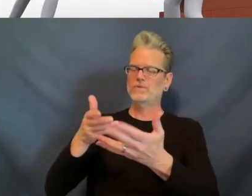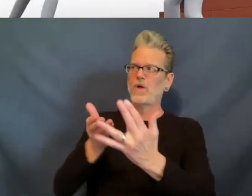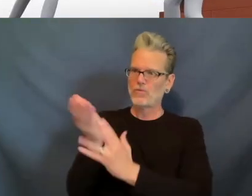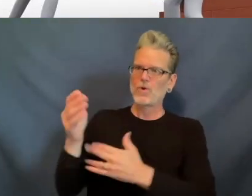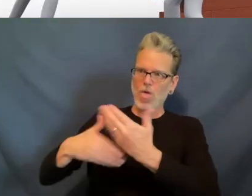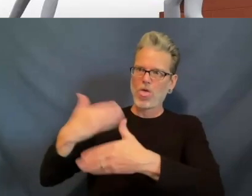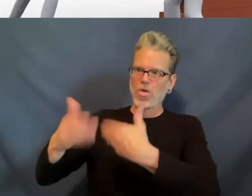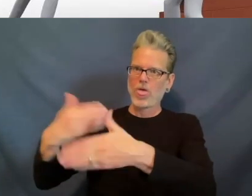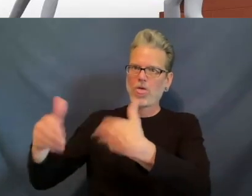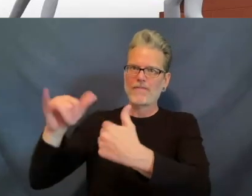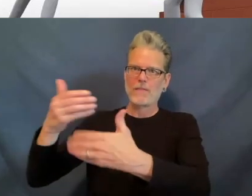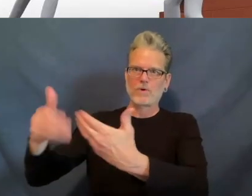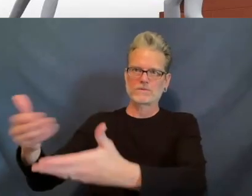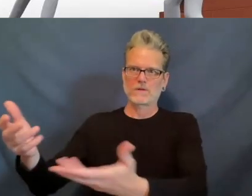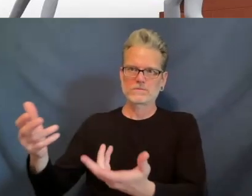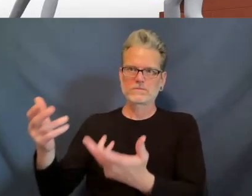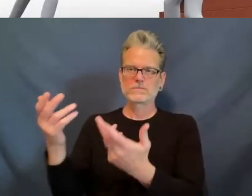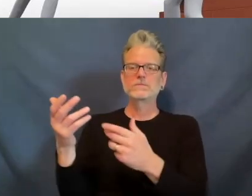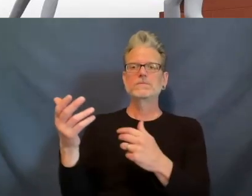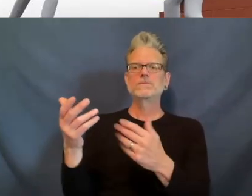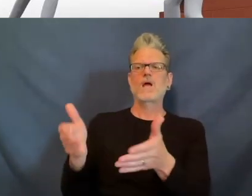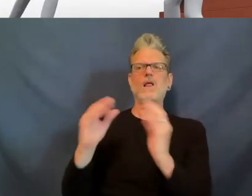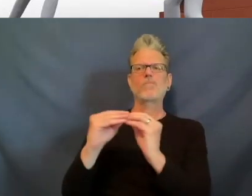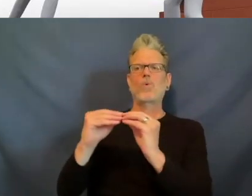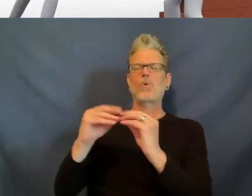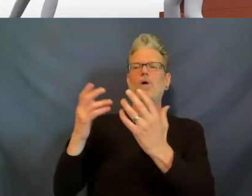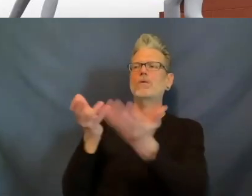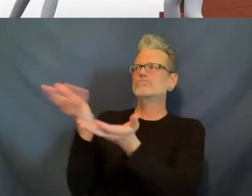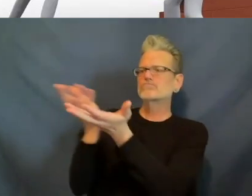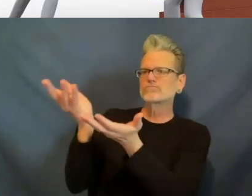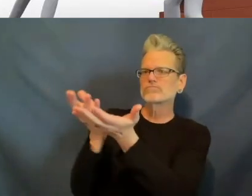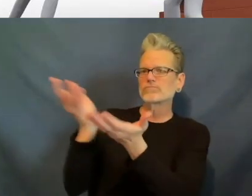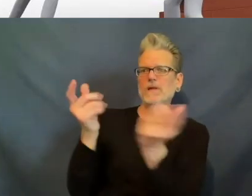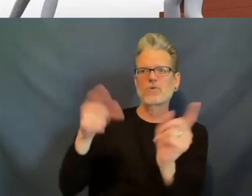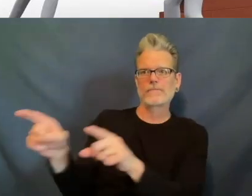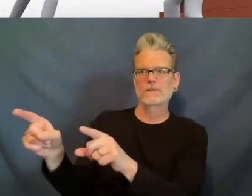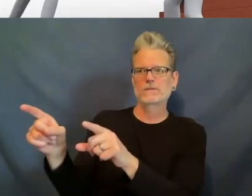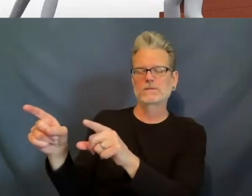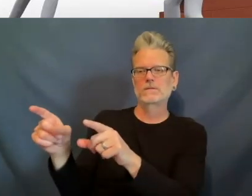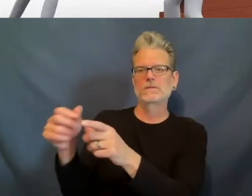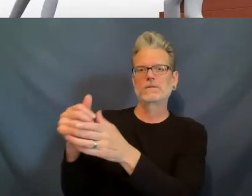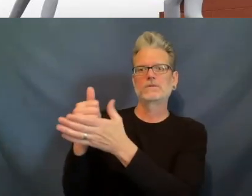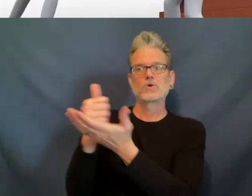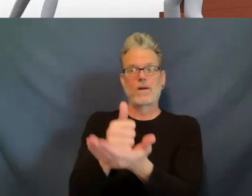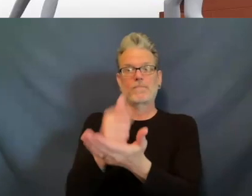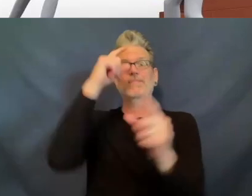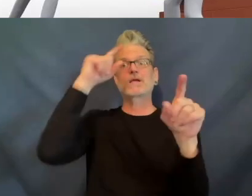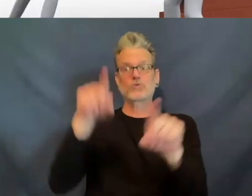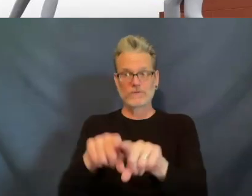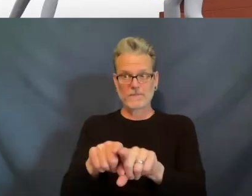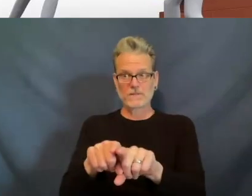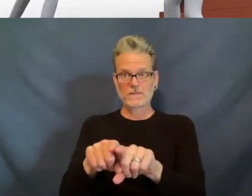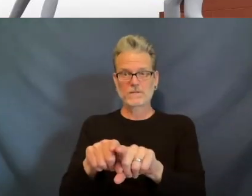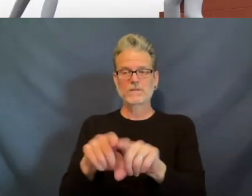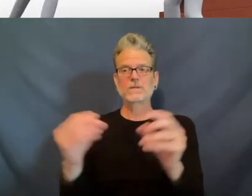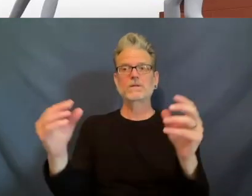deviation process, and just allows for more of that negotiation to help make our agreements a little bit